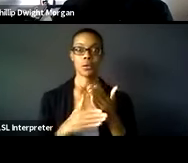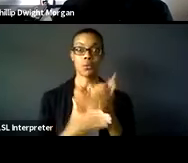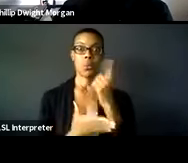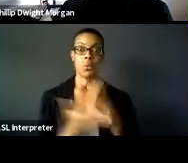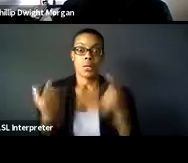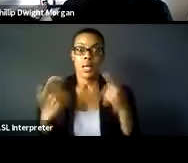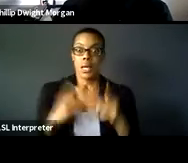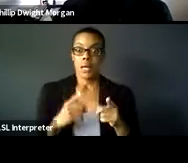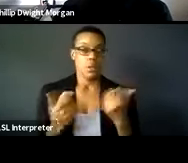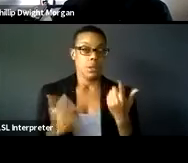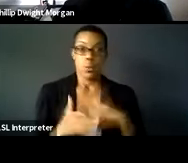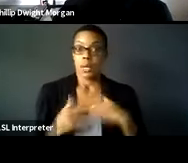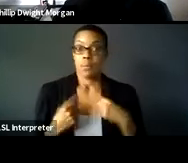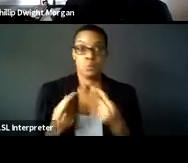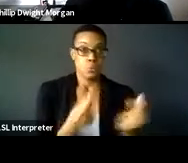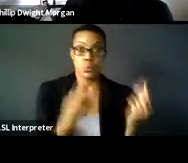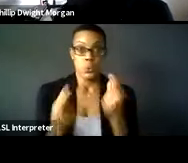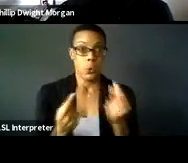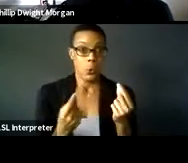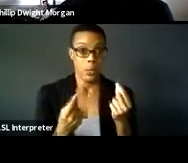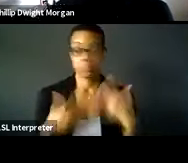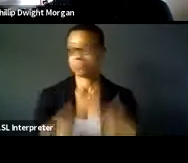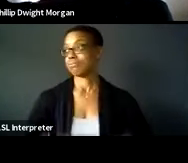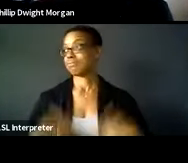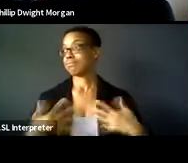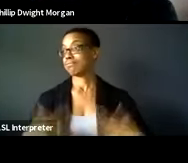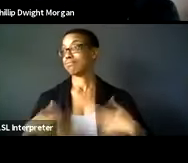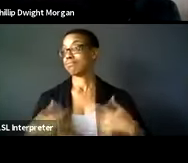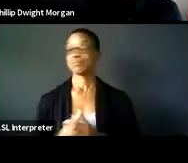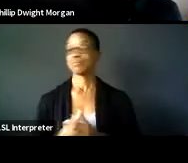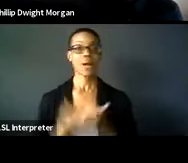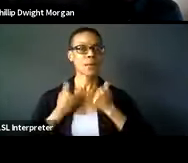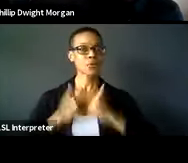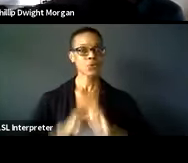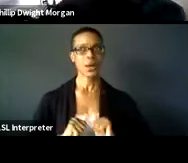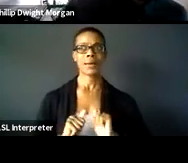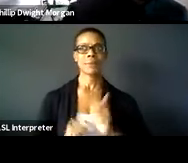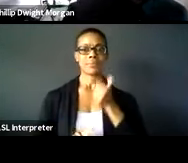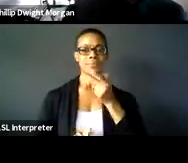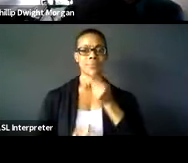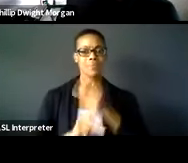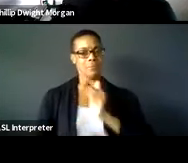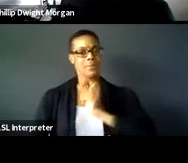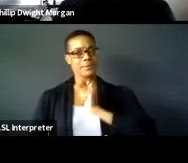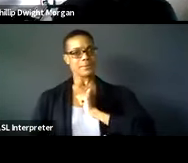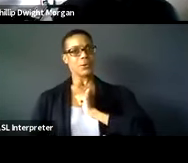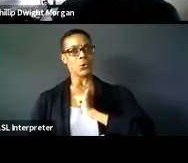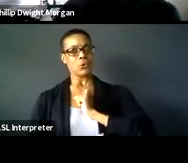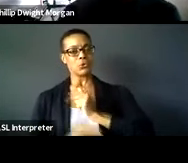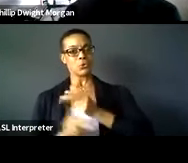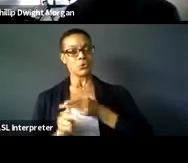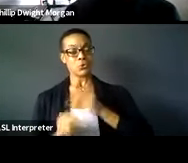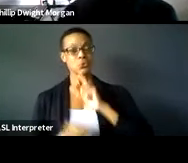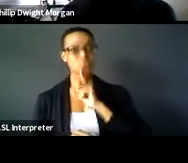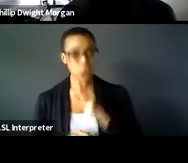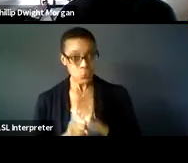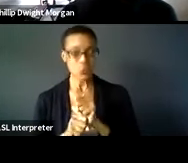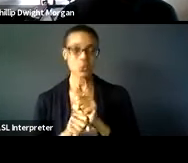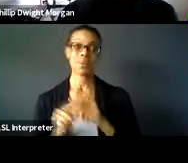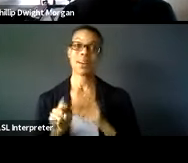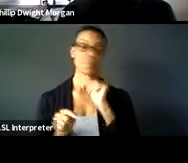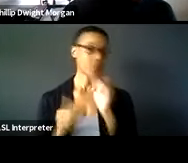and how much I'm learning and trying to be myself. So it wasn't easy, but I love